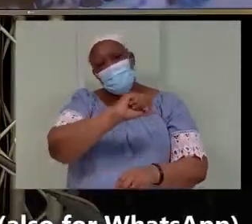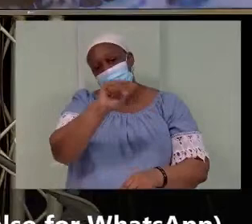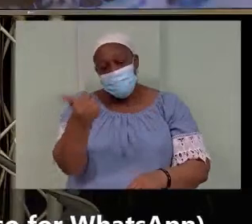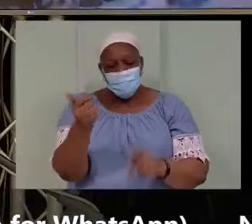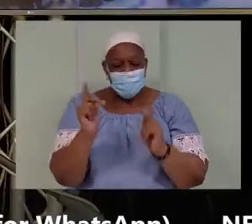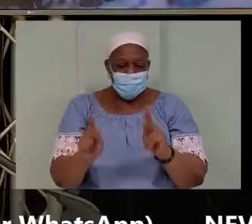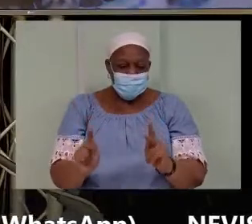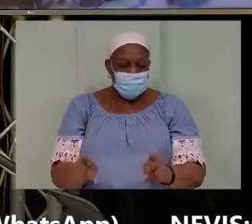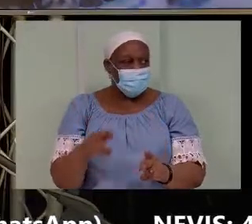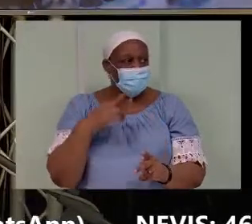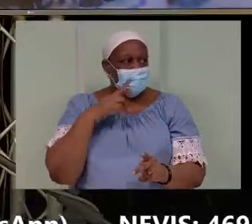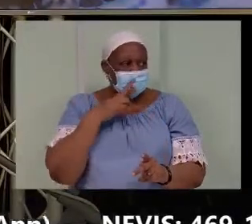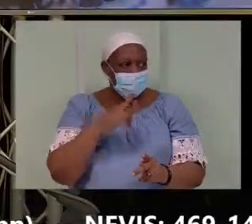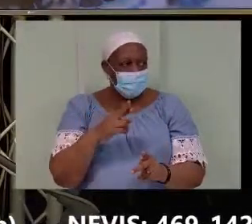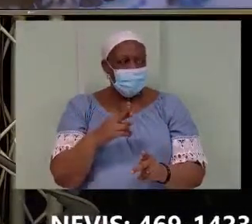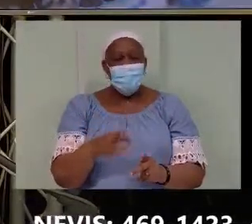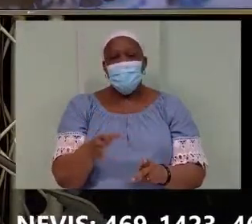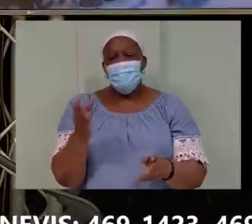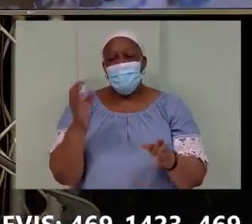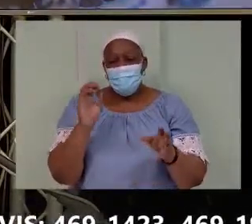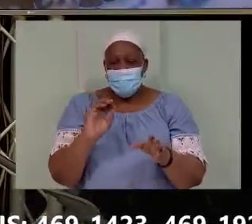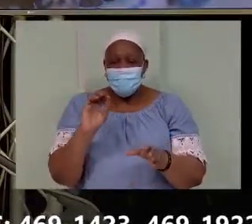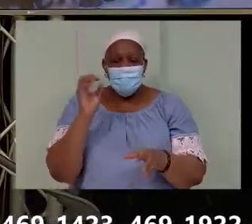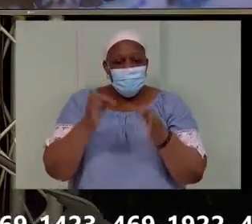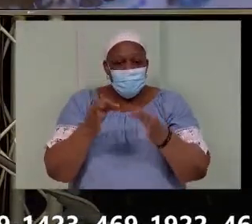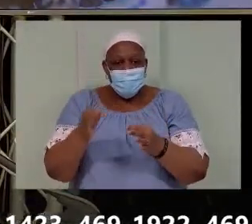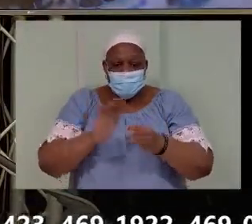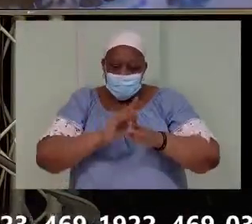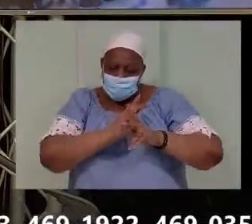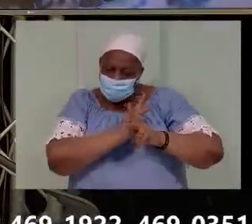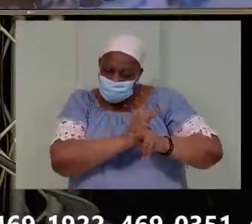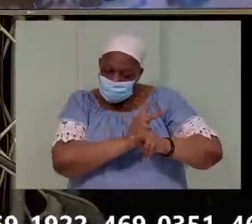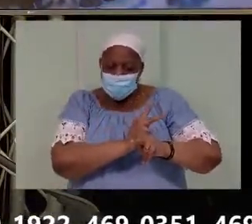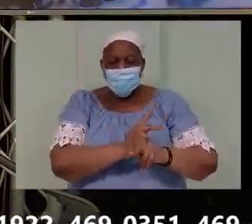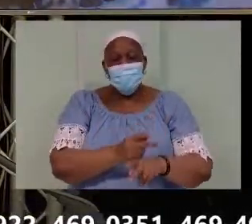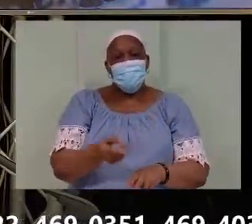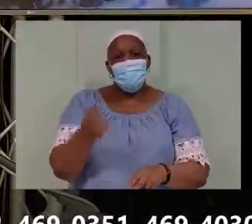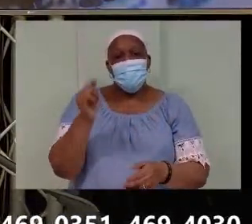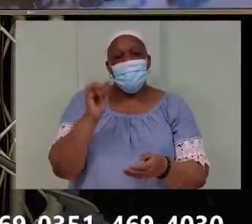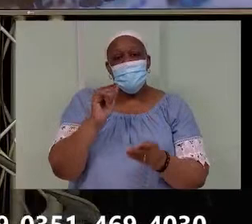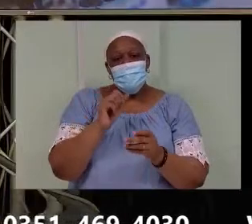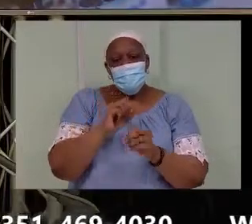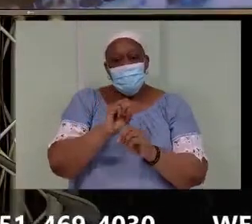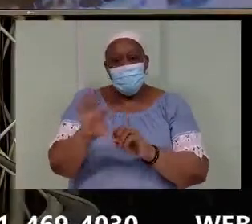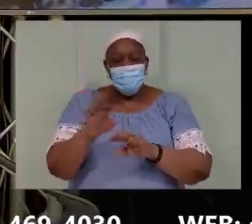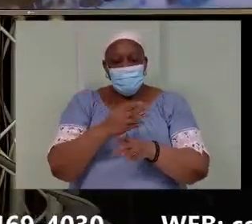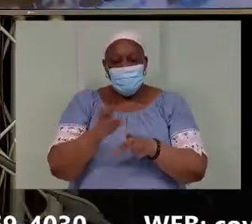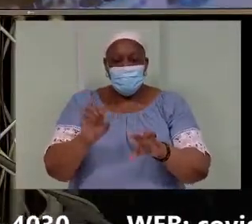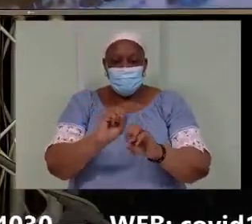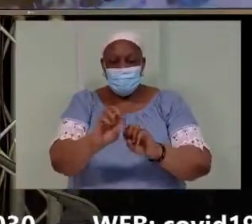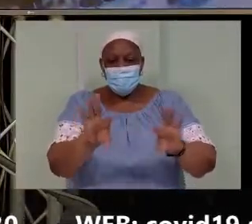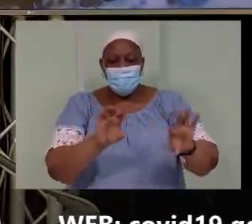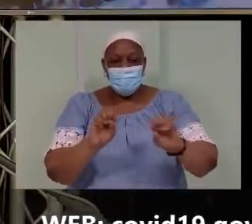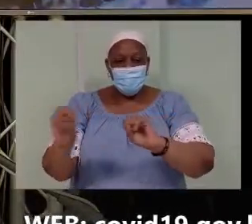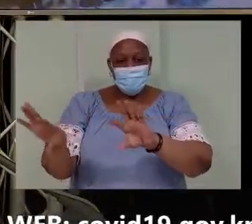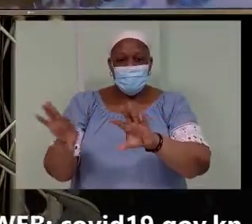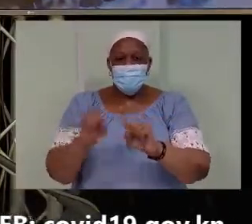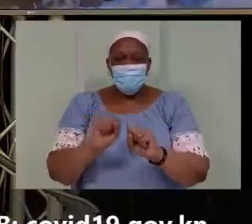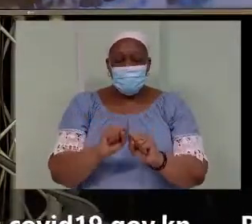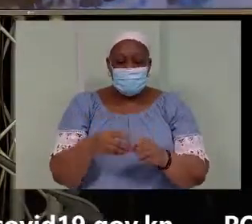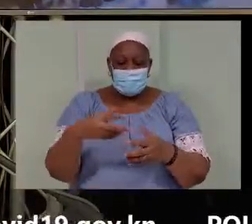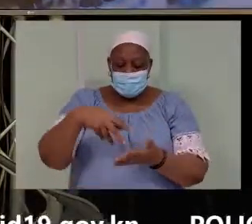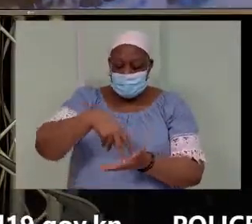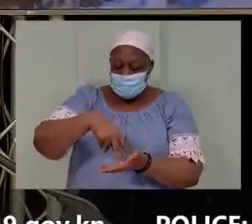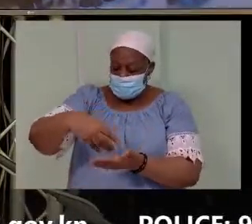reduce the transmission of the virus, especially if you're in a place where you can't physically distance, stay more than 6 feet from the